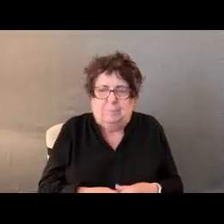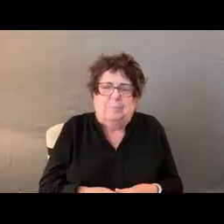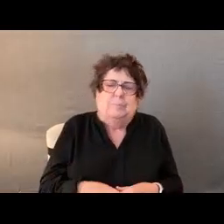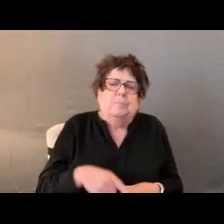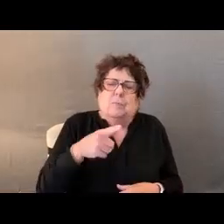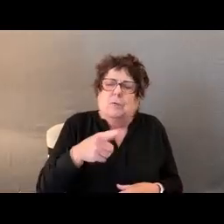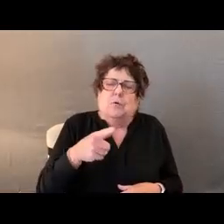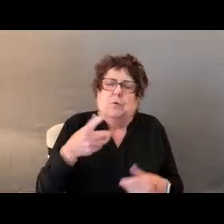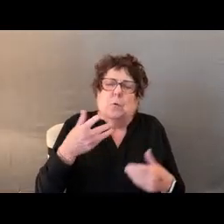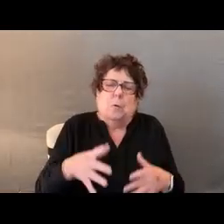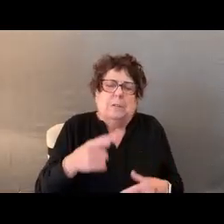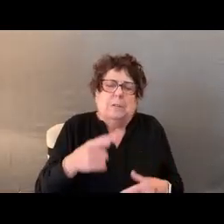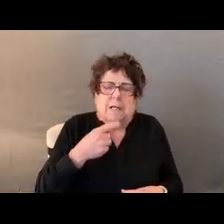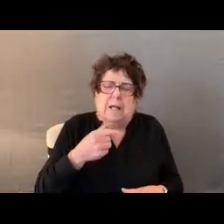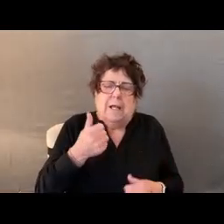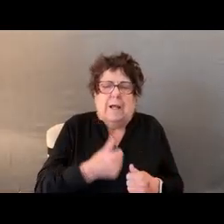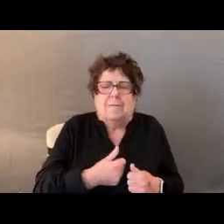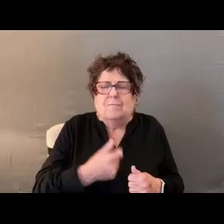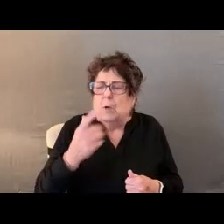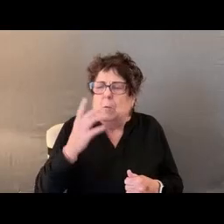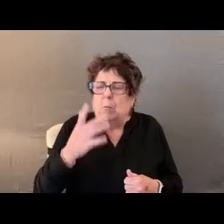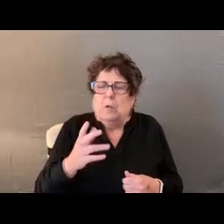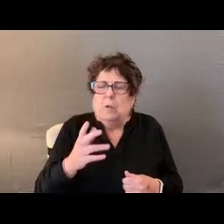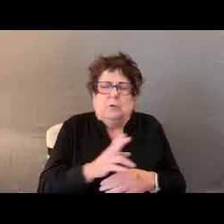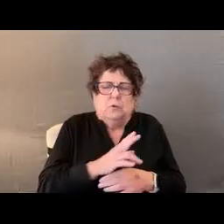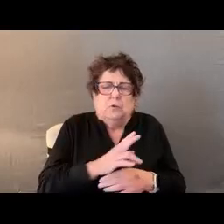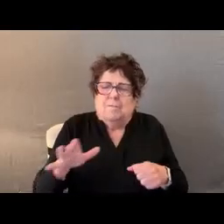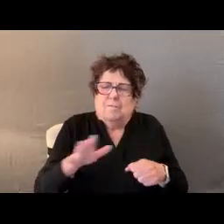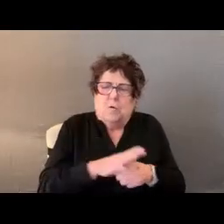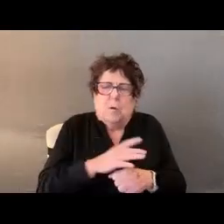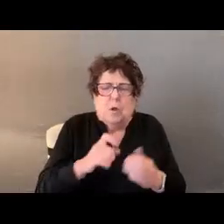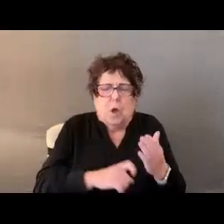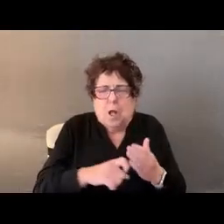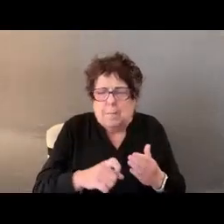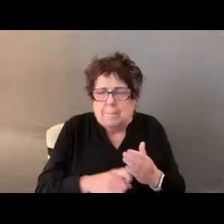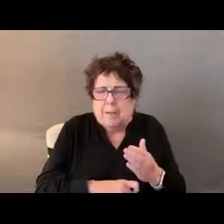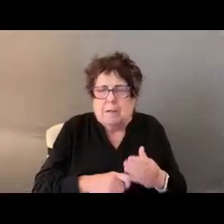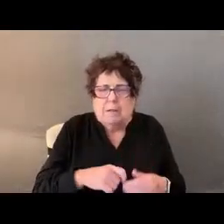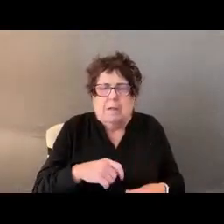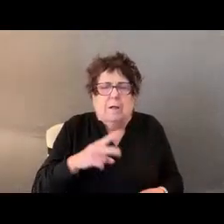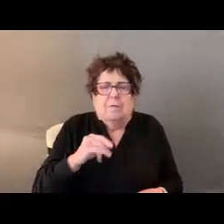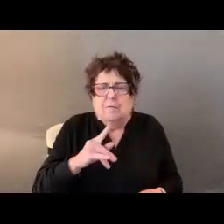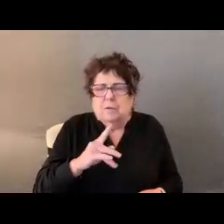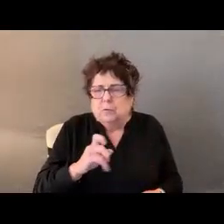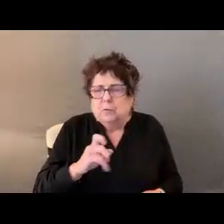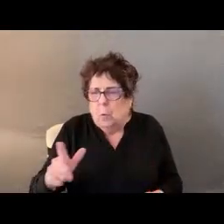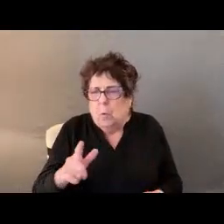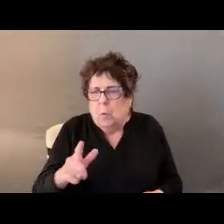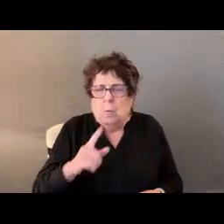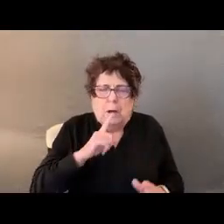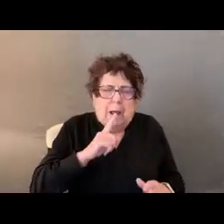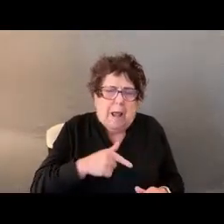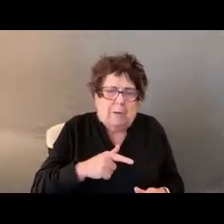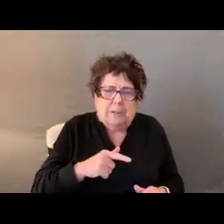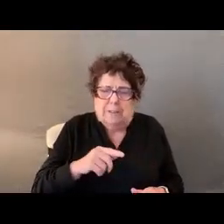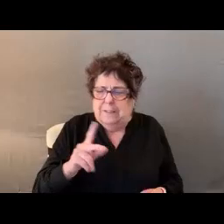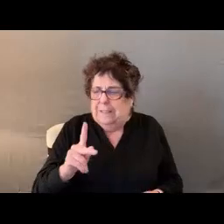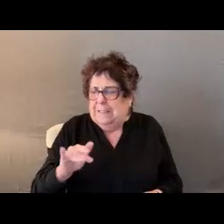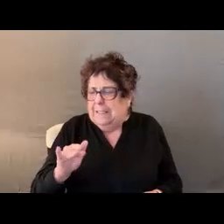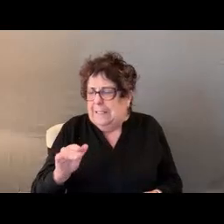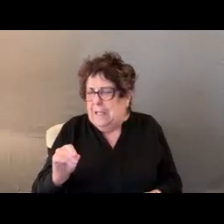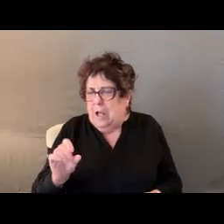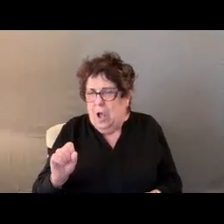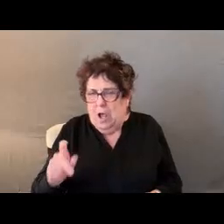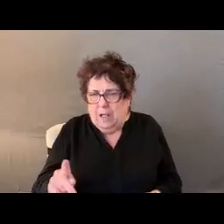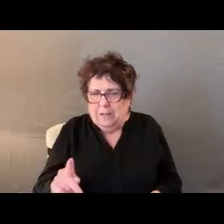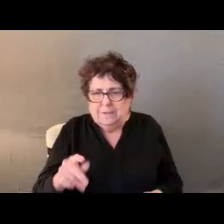use fully automated virtual reality, artificial intelligence kiosks in every room of every building. And then, of course, you publish that